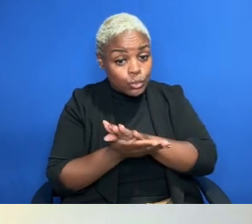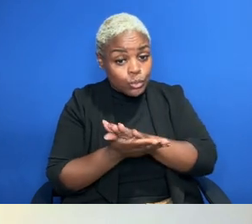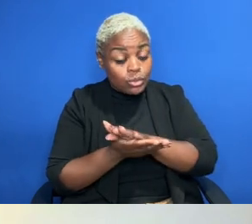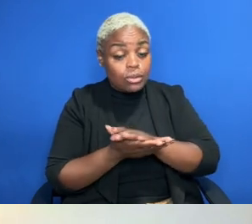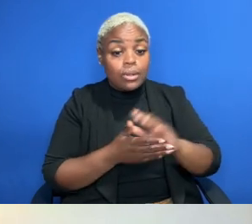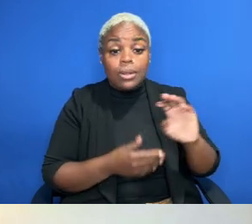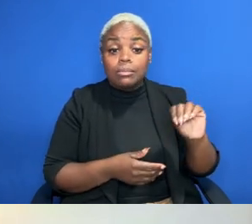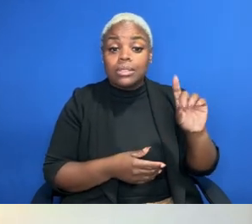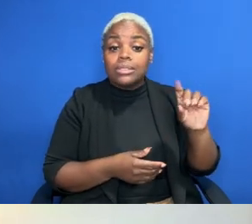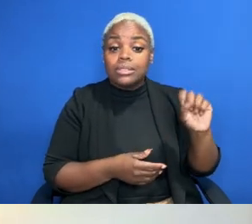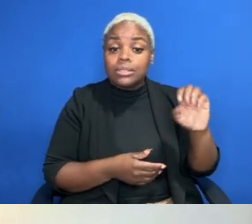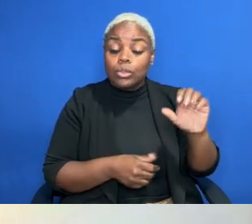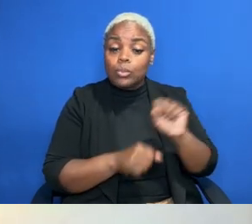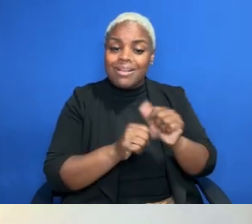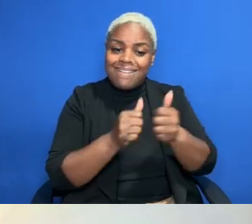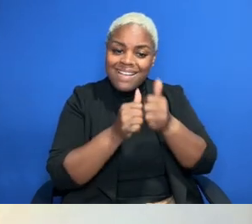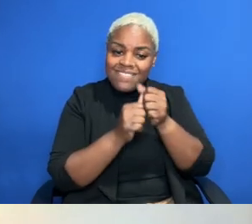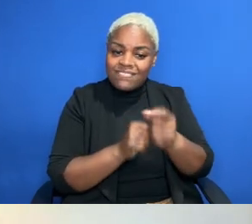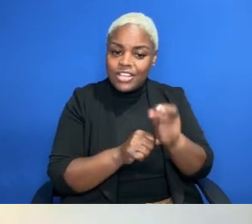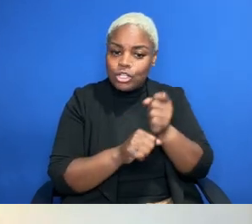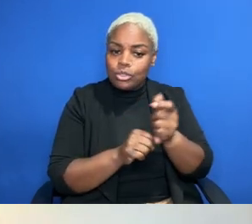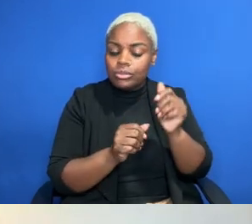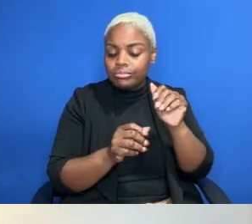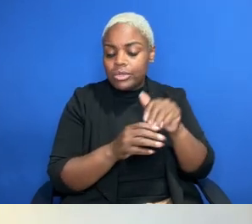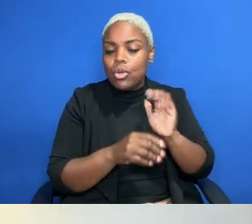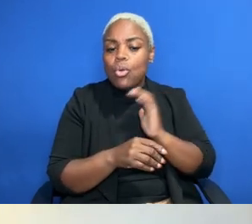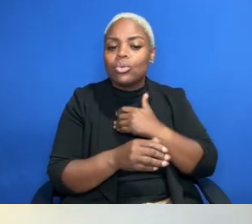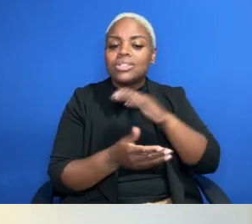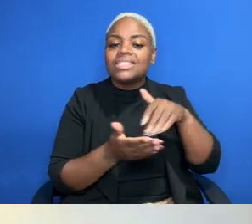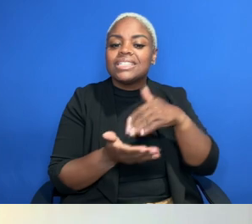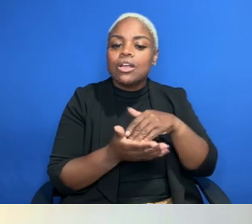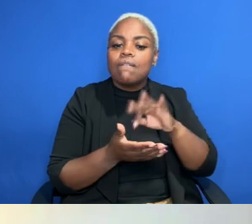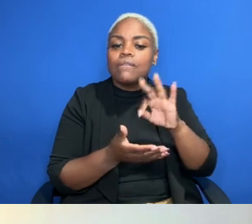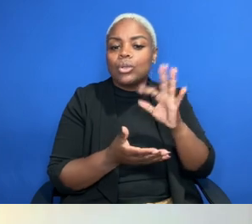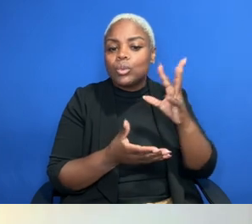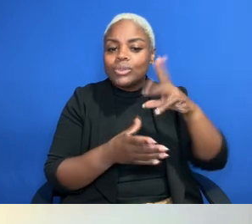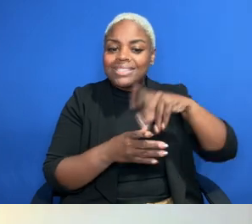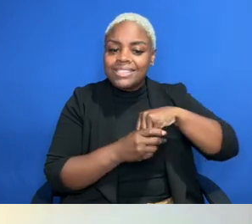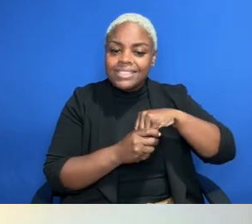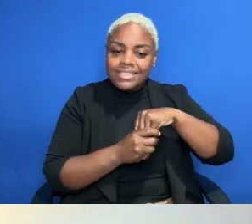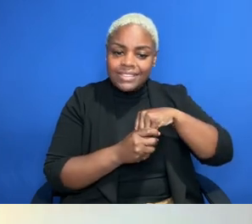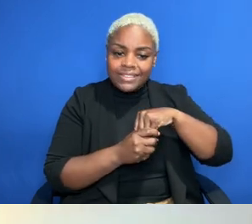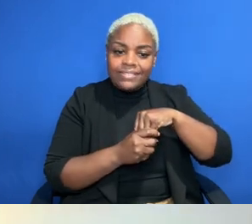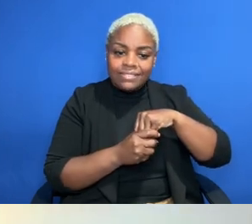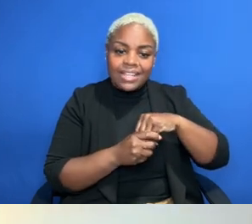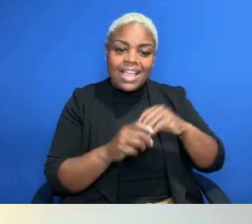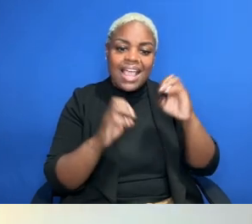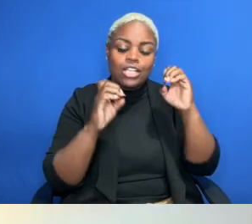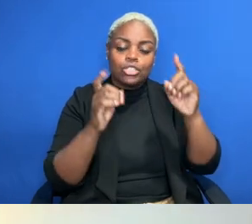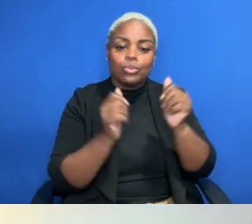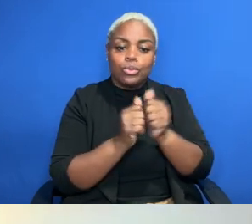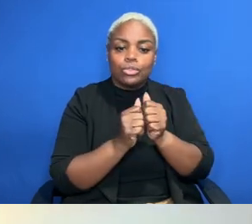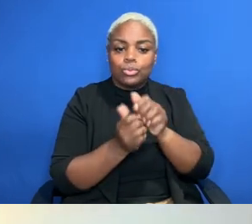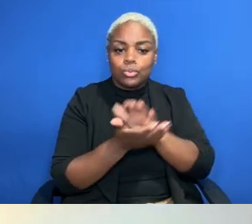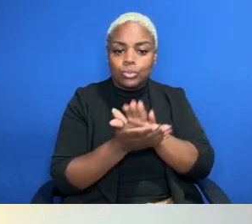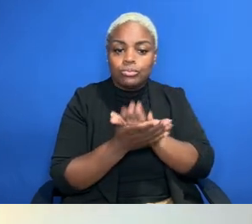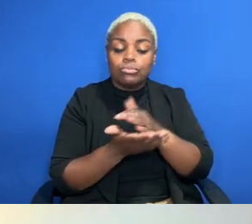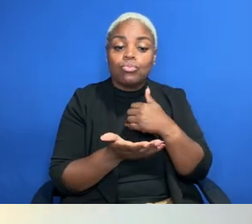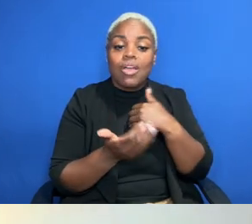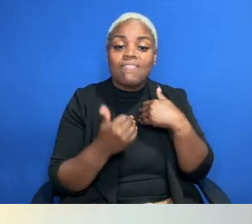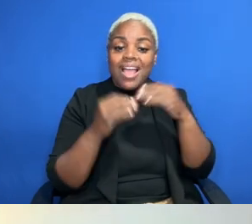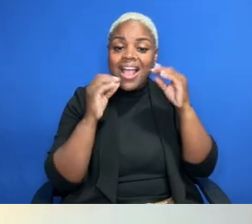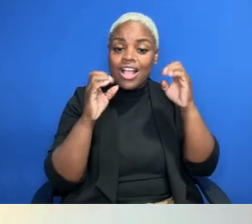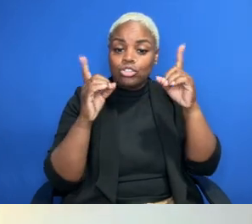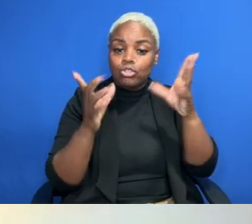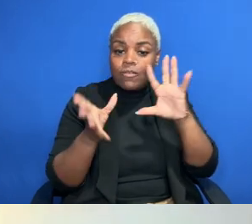with schools. And MDSC works every year through our Center on Inclusive Education with schools. We have